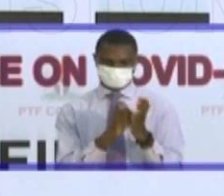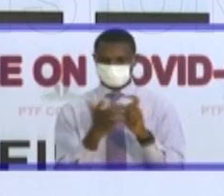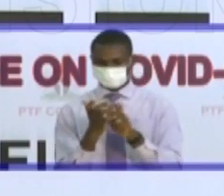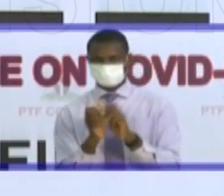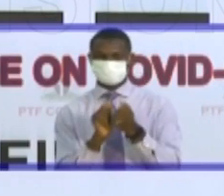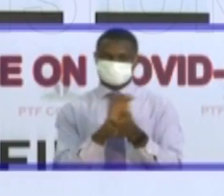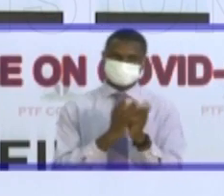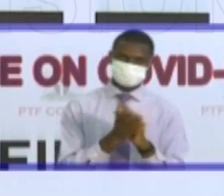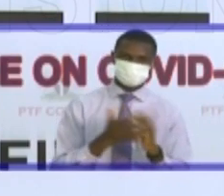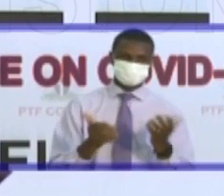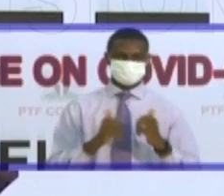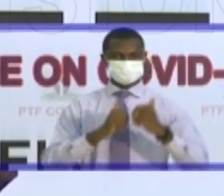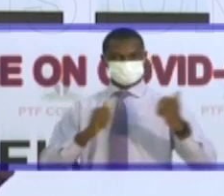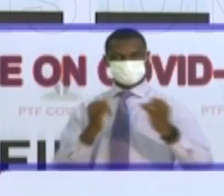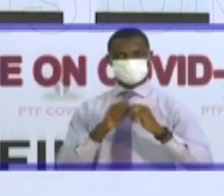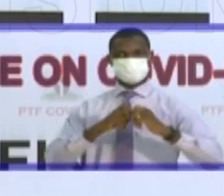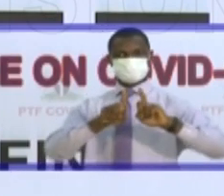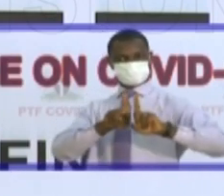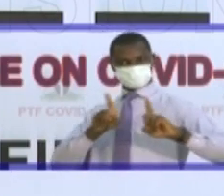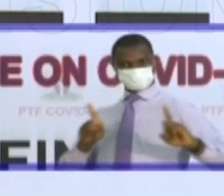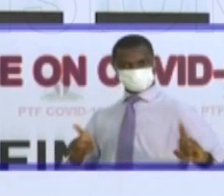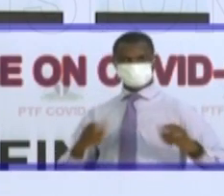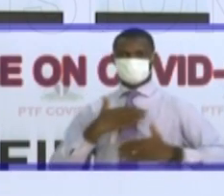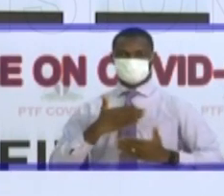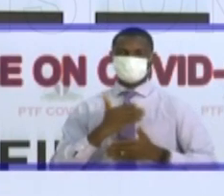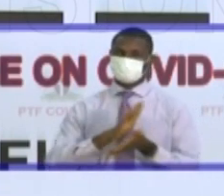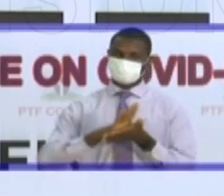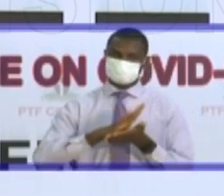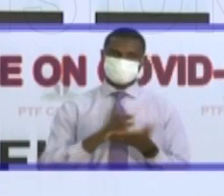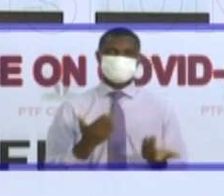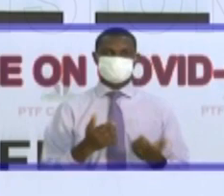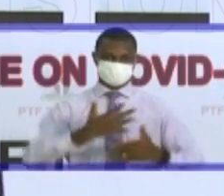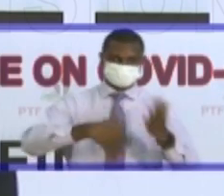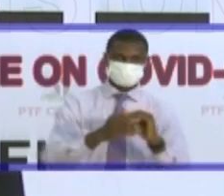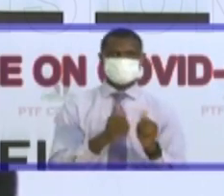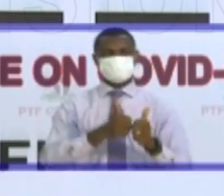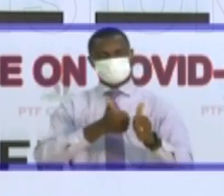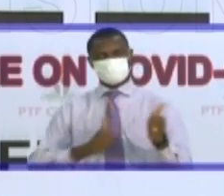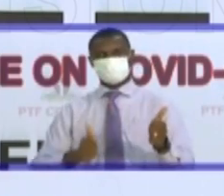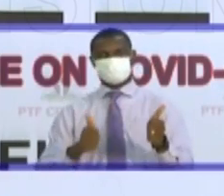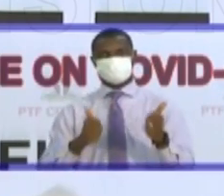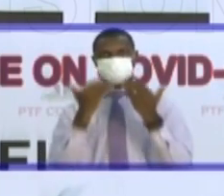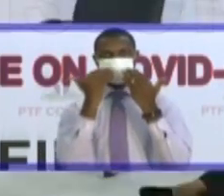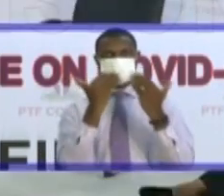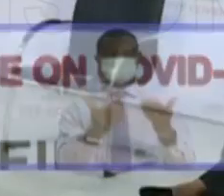physical distancing, respiratory hygiene, and avoiding mass gatherings. Thank you.